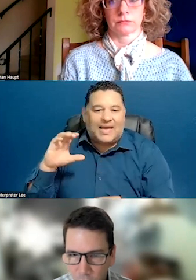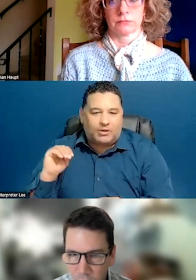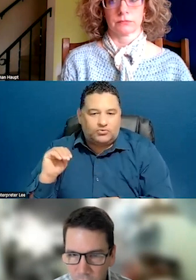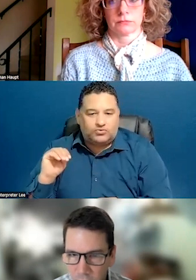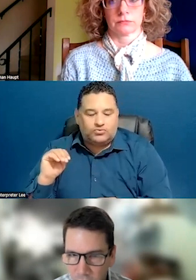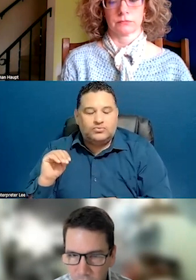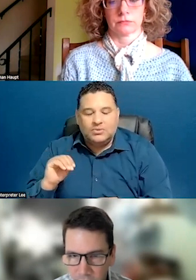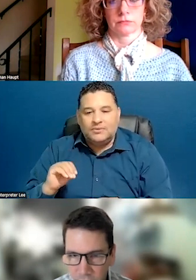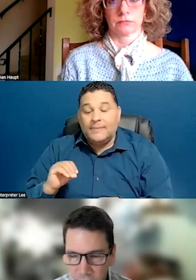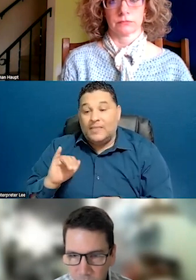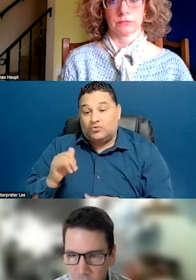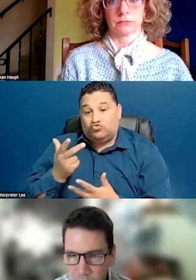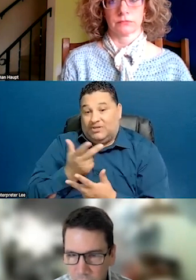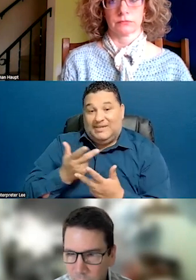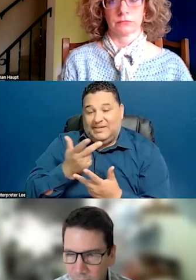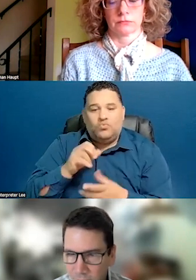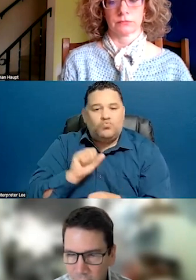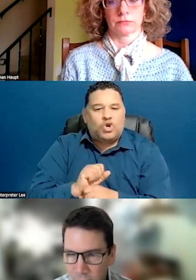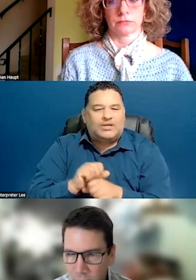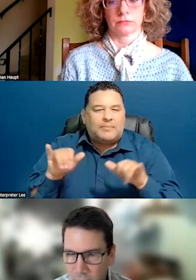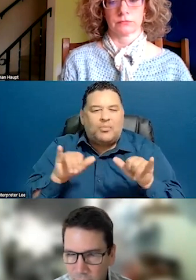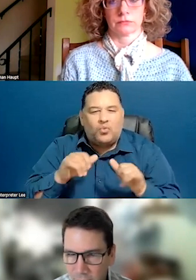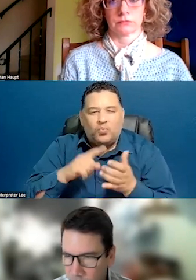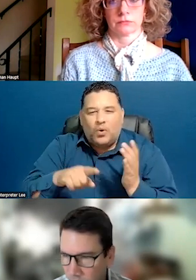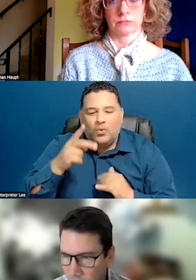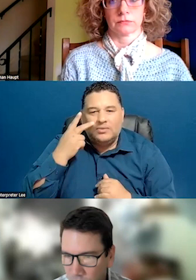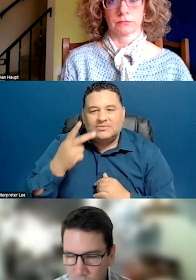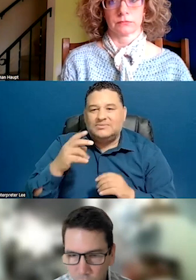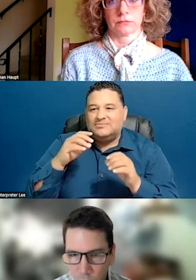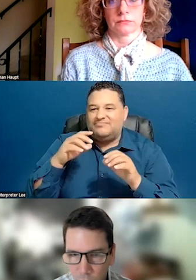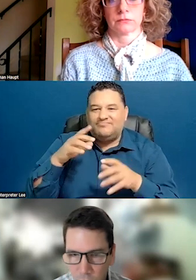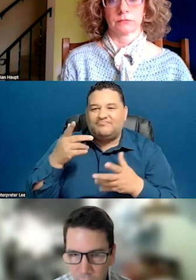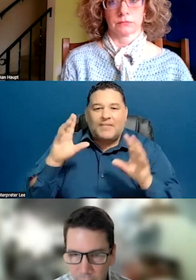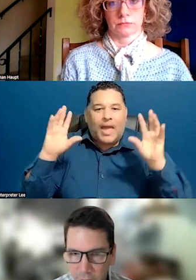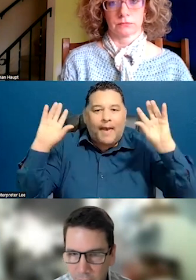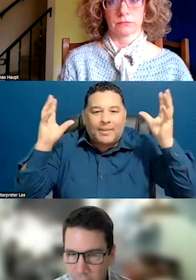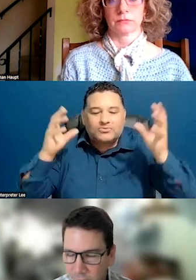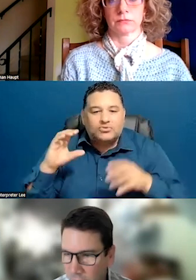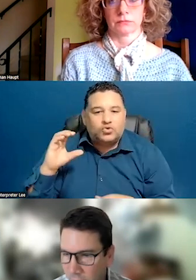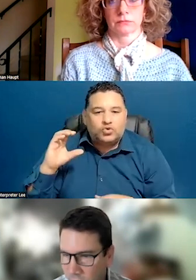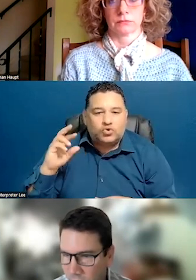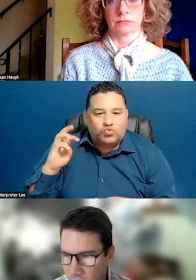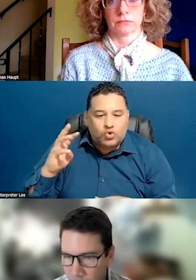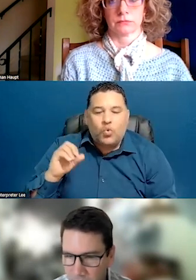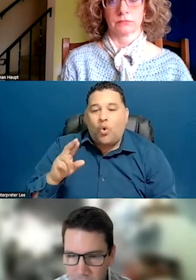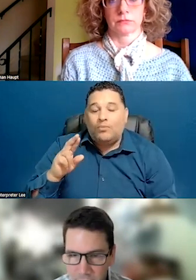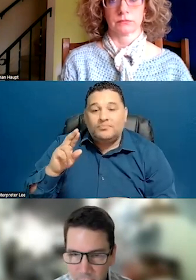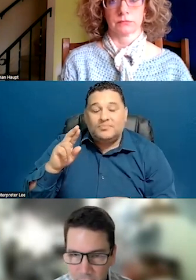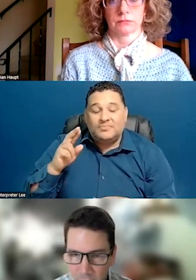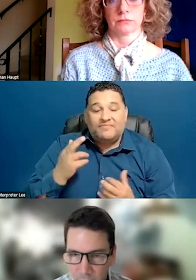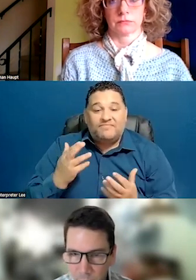3 work very similar to what you might find with an ambulance crew or a fire engine